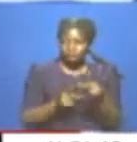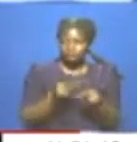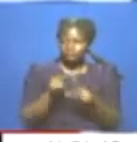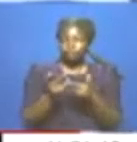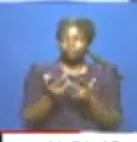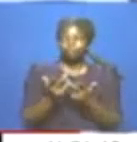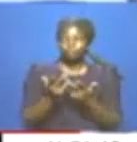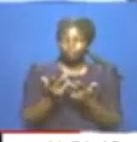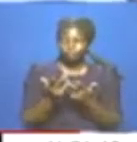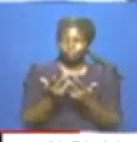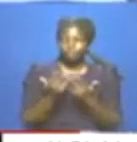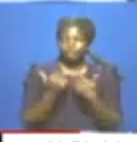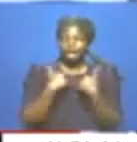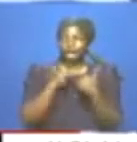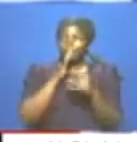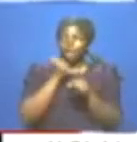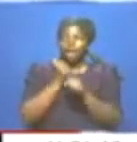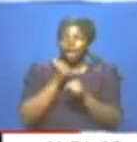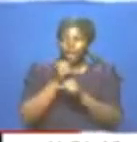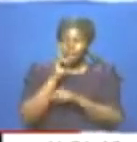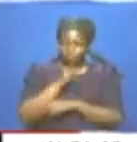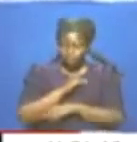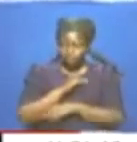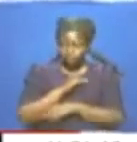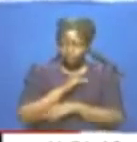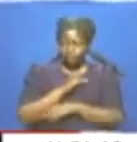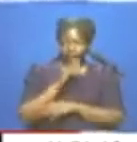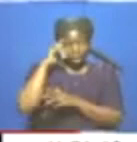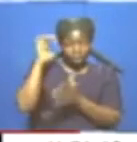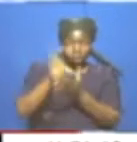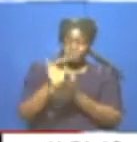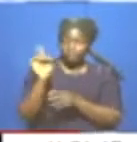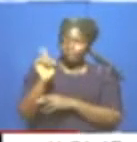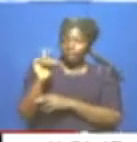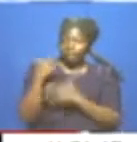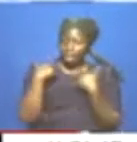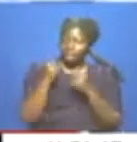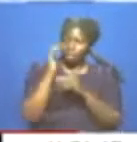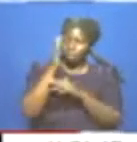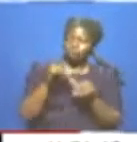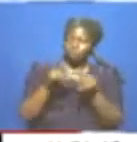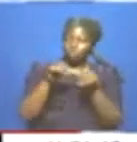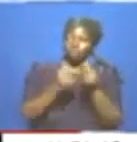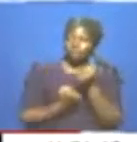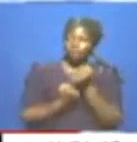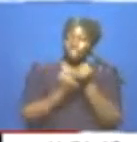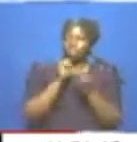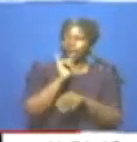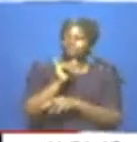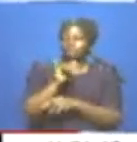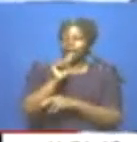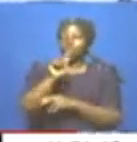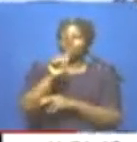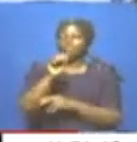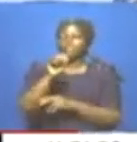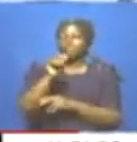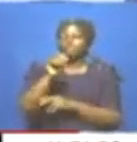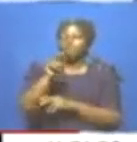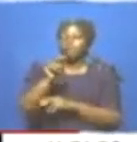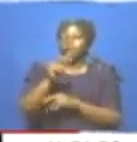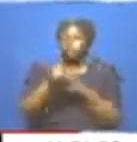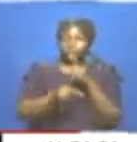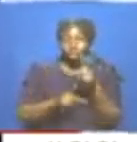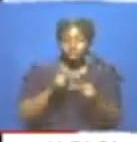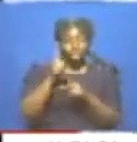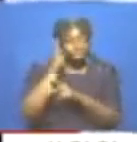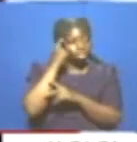have been, you know, done, and we believe that the Minister of Health will continue to support that automation process. But I think